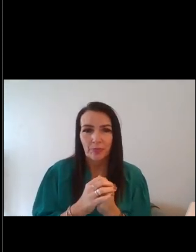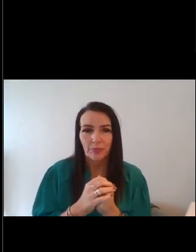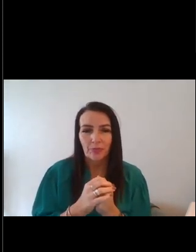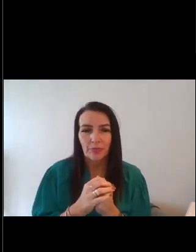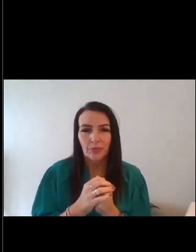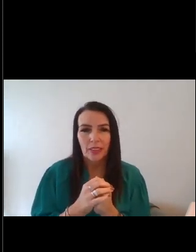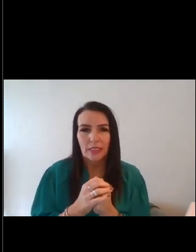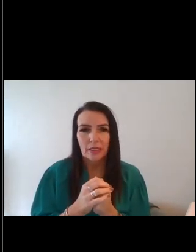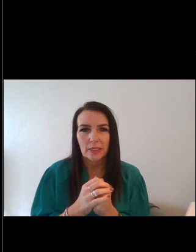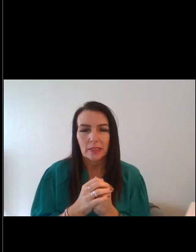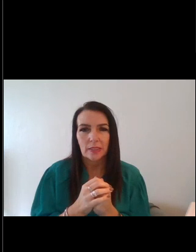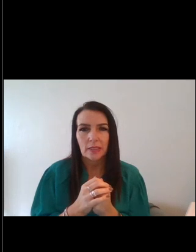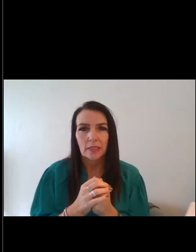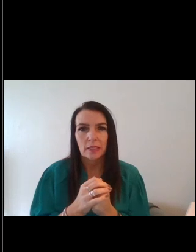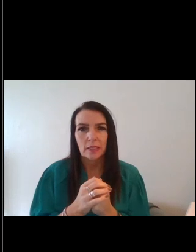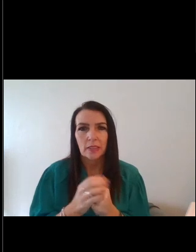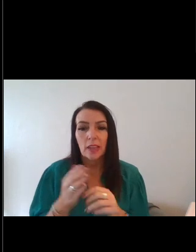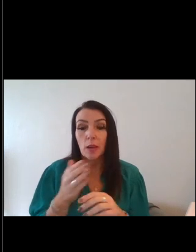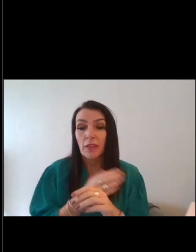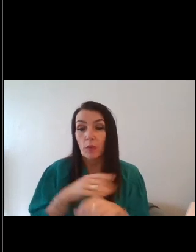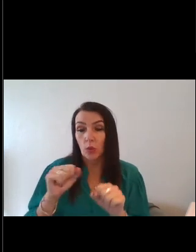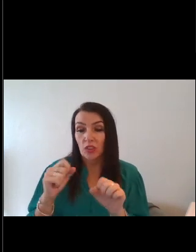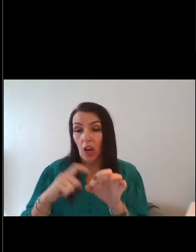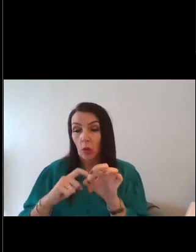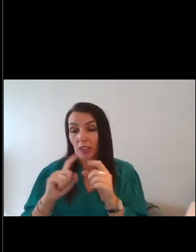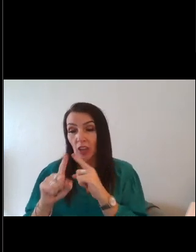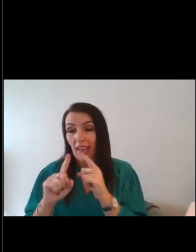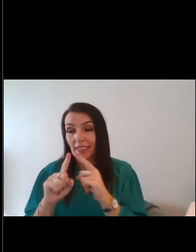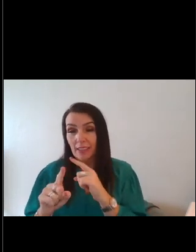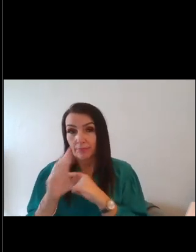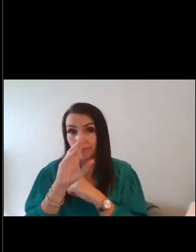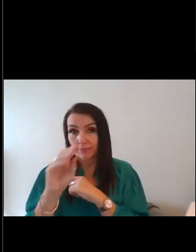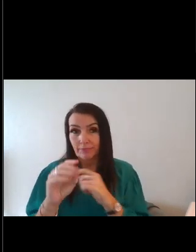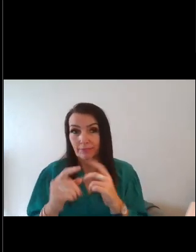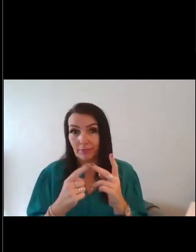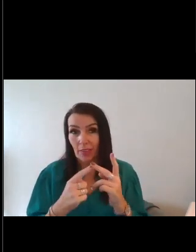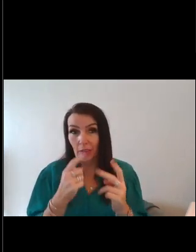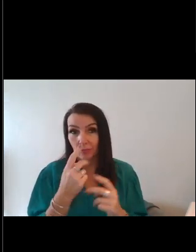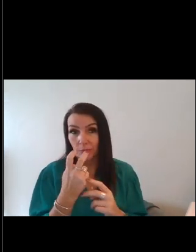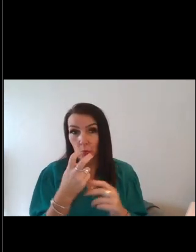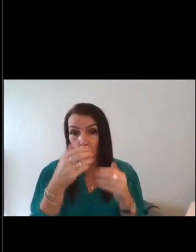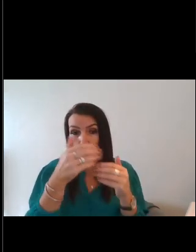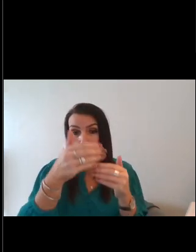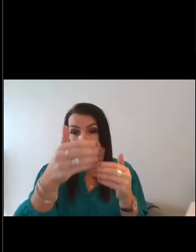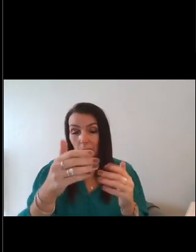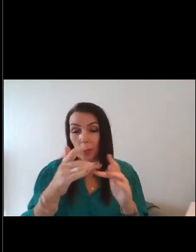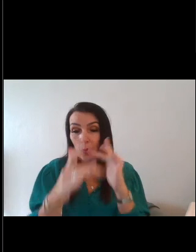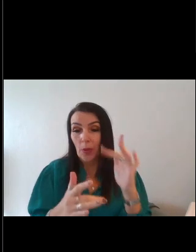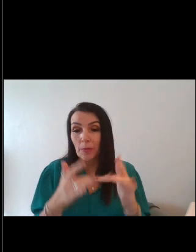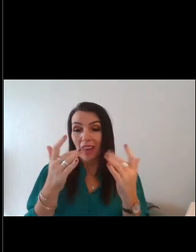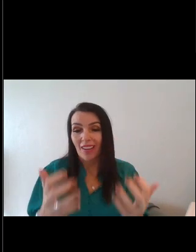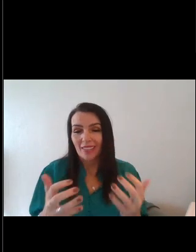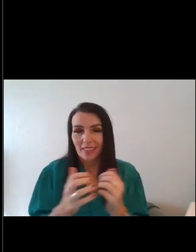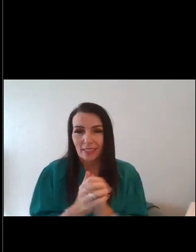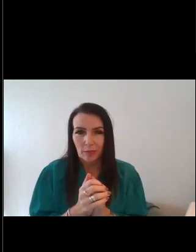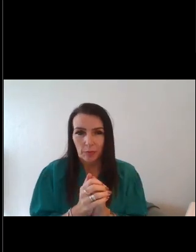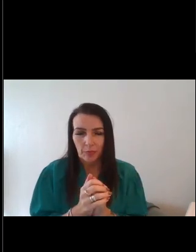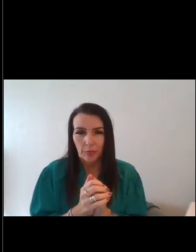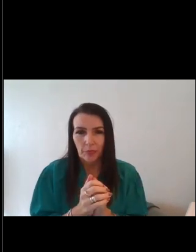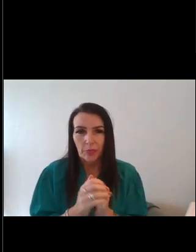So before moving on to the Q&A section, we wanted to let you know about our upcoming webinars. So here's a notice to let you know about